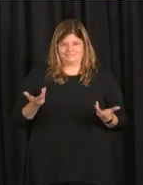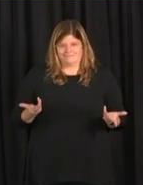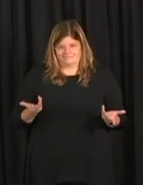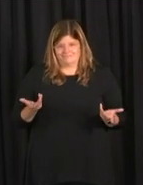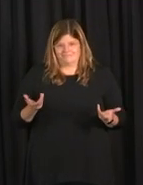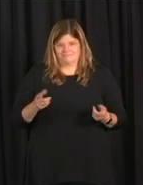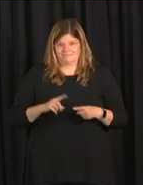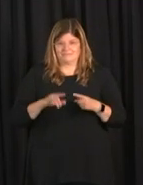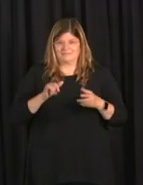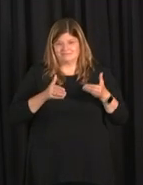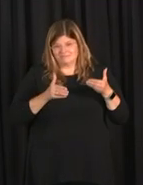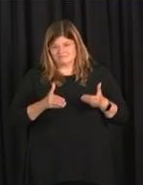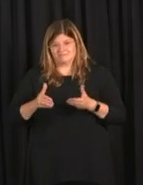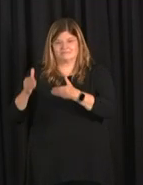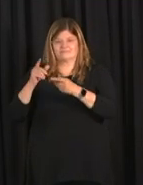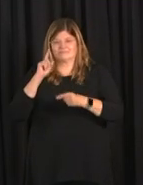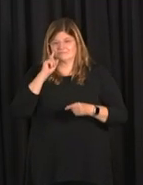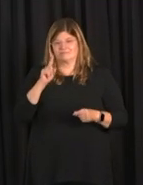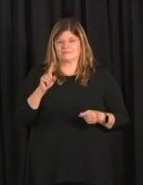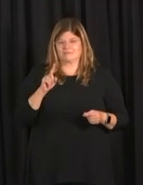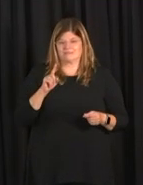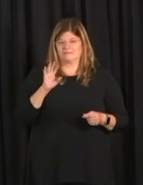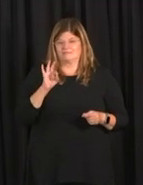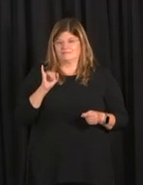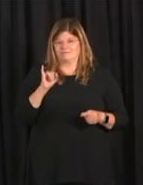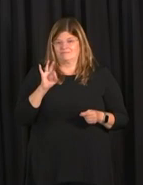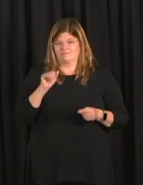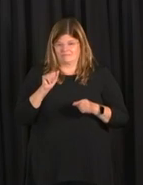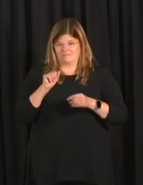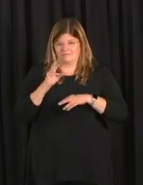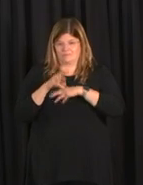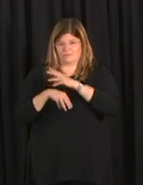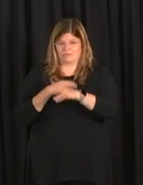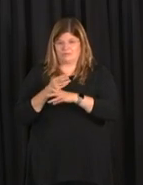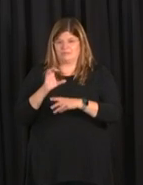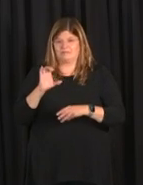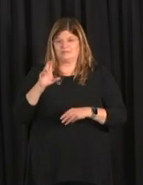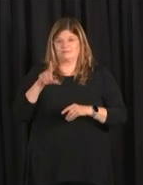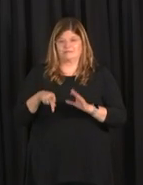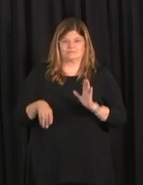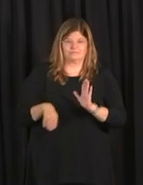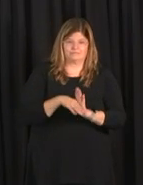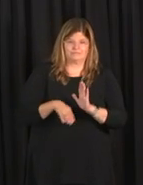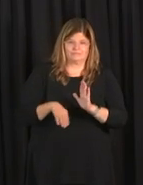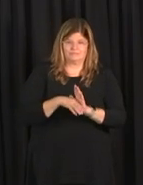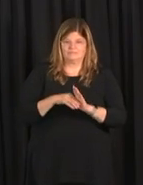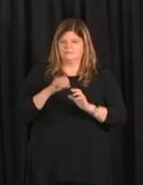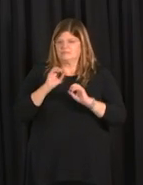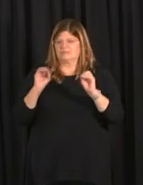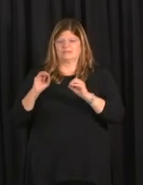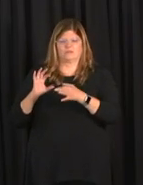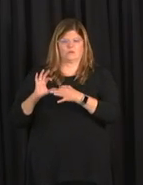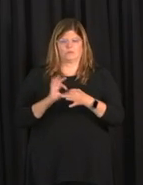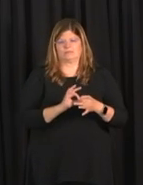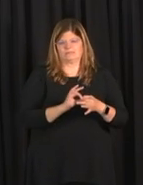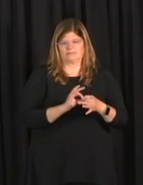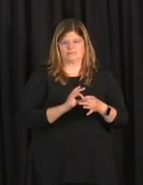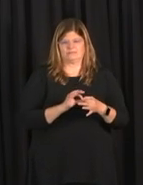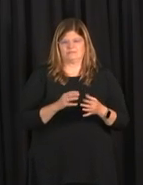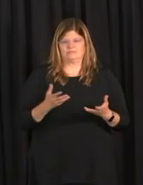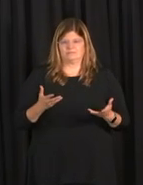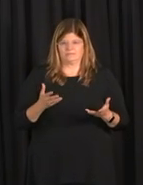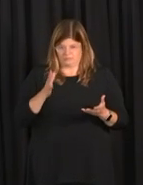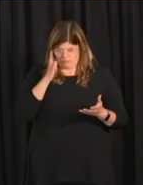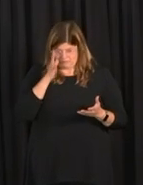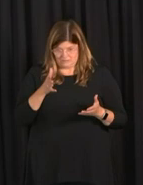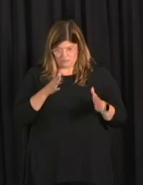that and going for the FIFA for the World Cup, they're not connected. I see. Maybe one quick follow-up.